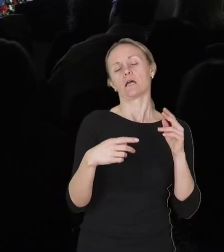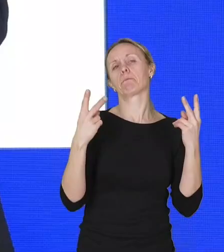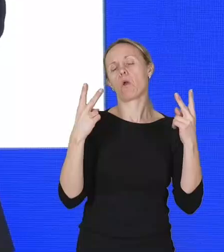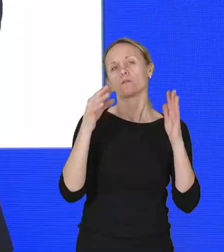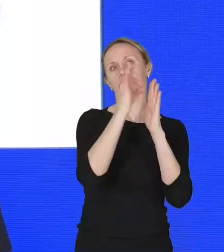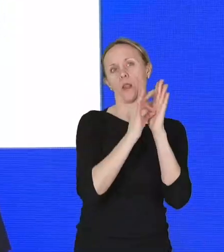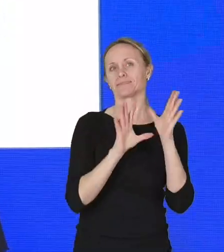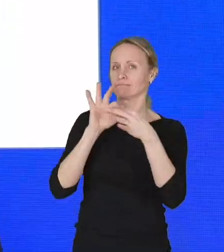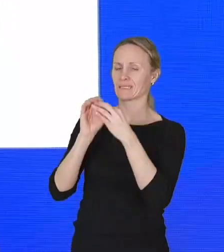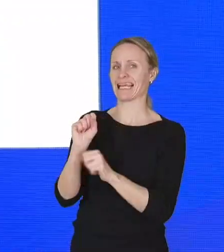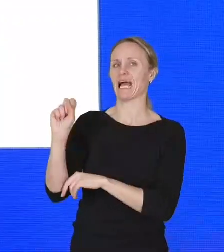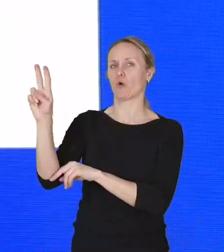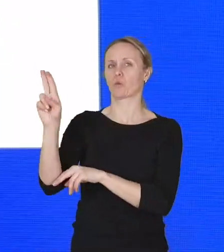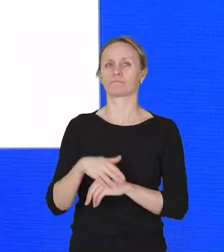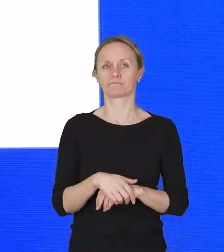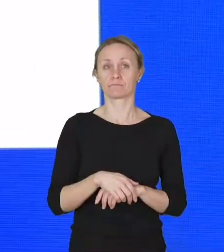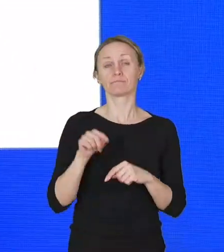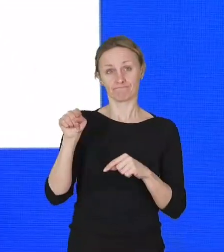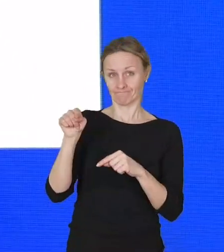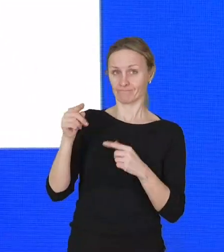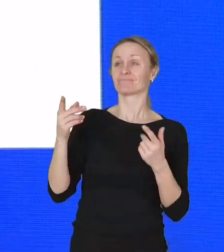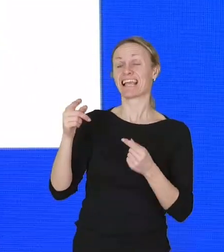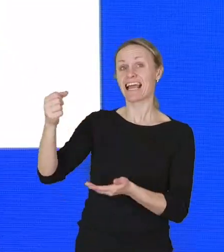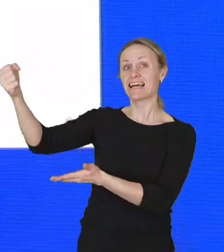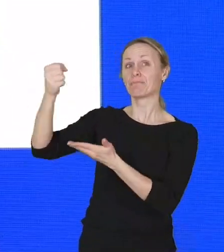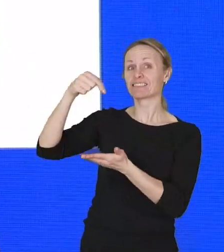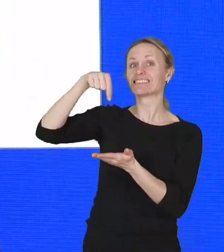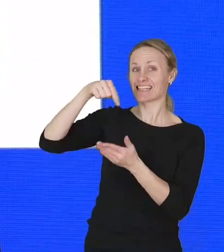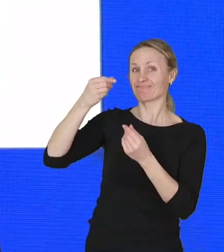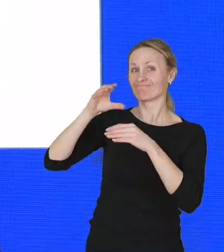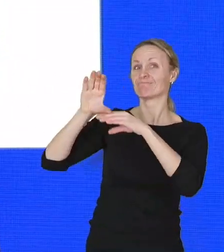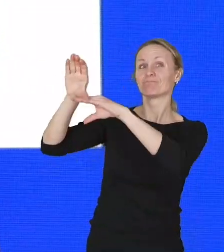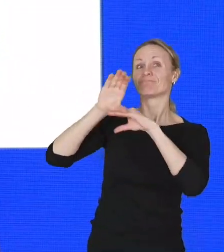see. But there is a place, because